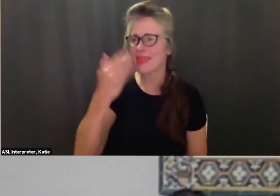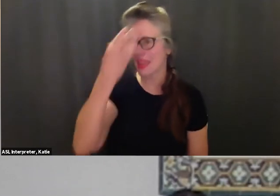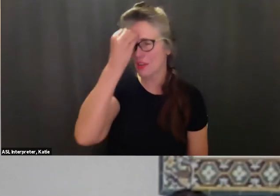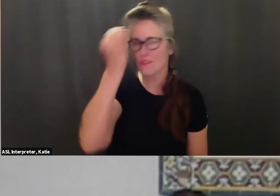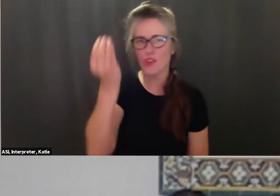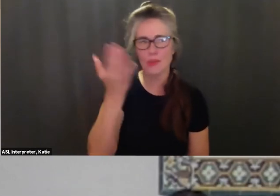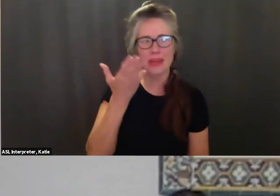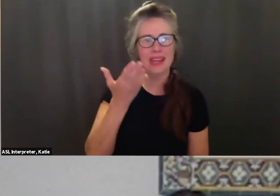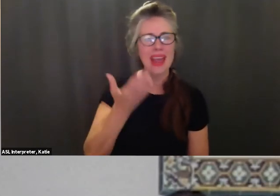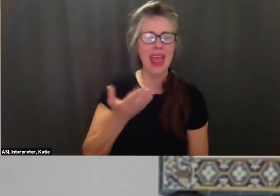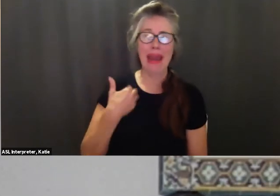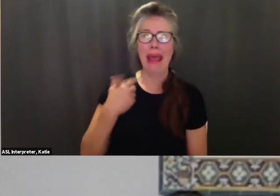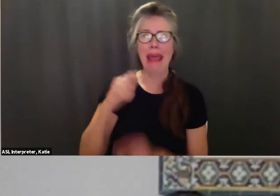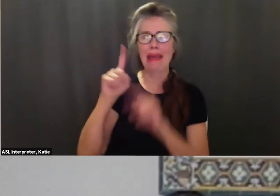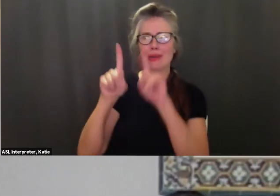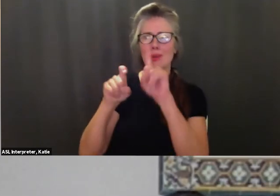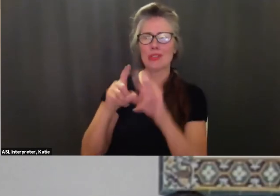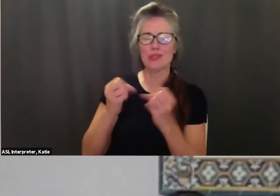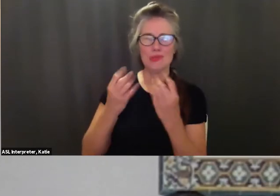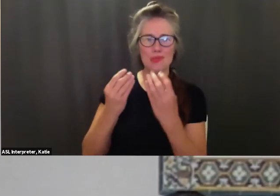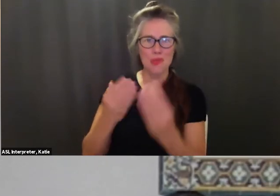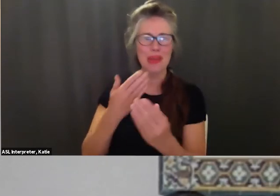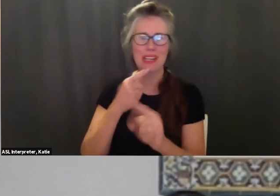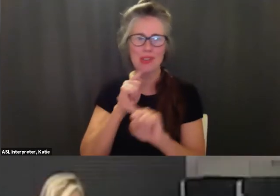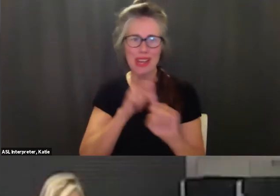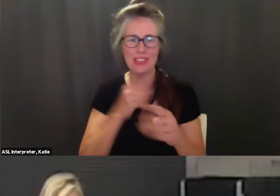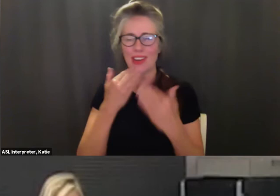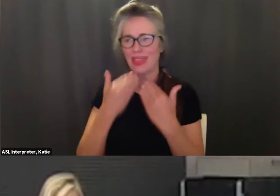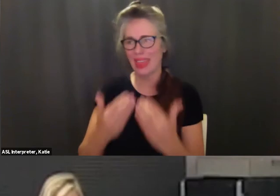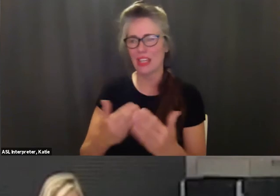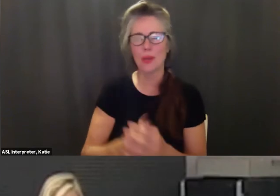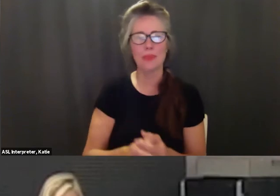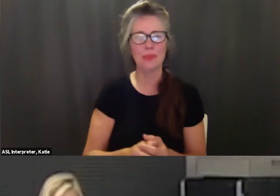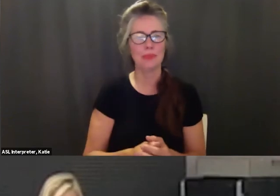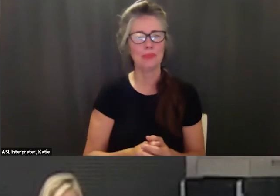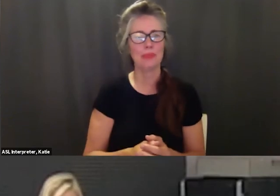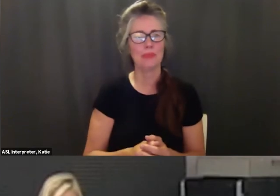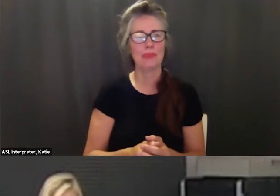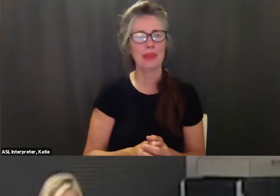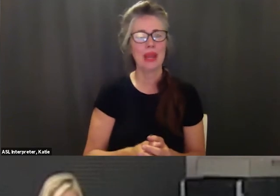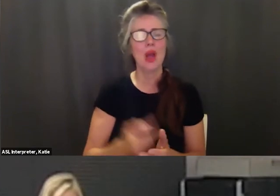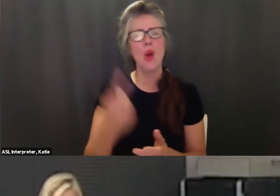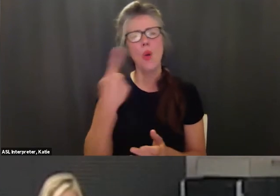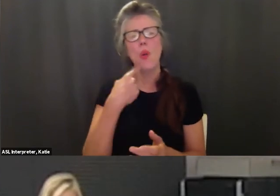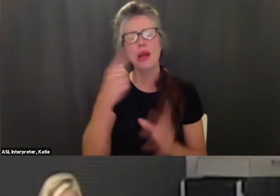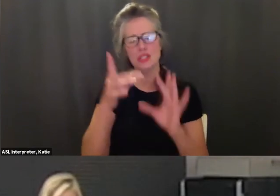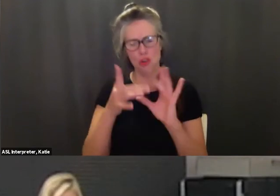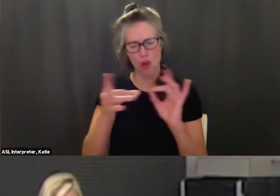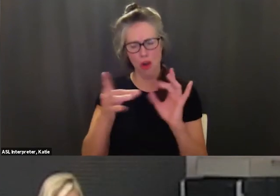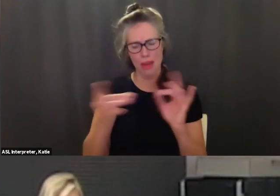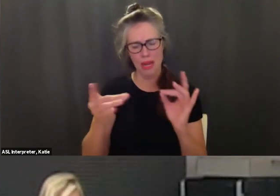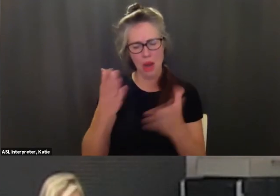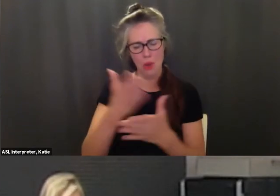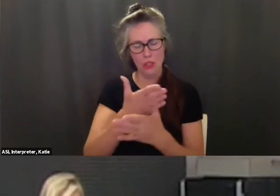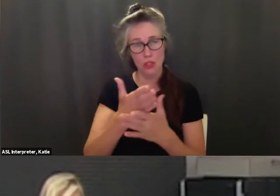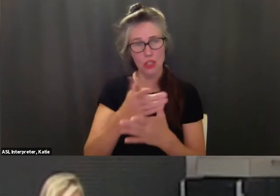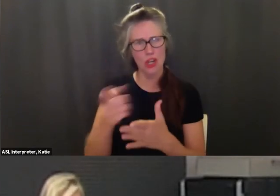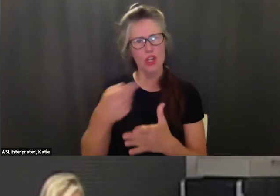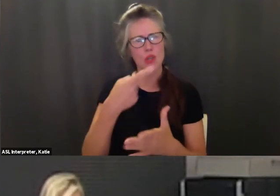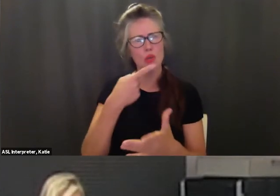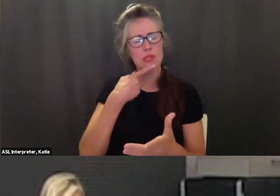my many questions that I had. One of the comments that I have is you mentioned there's a